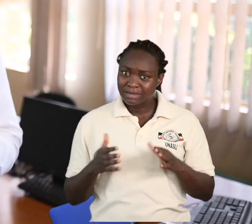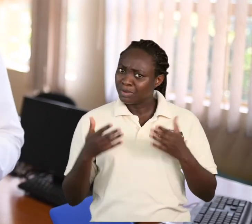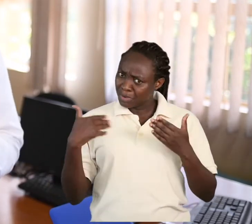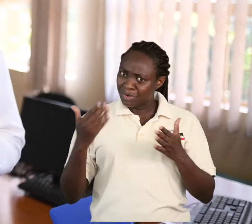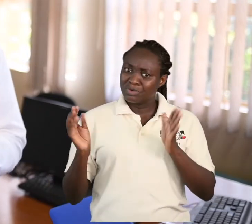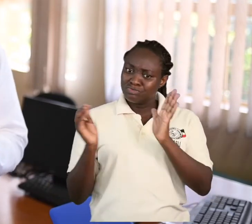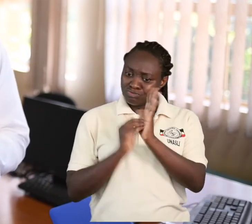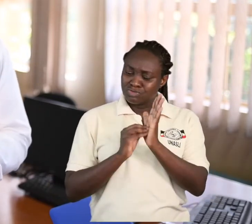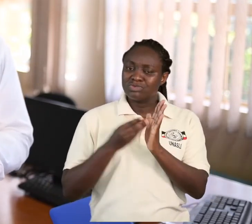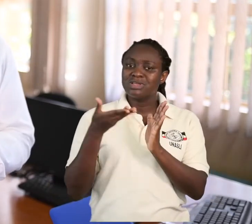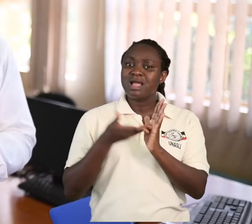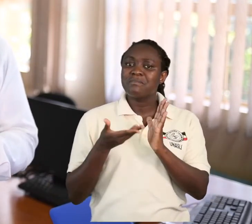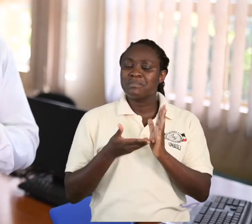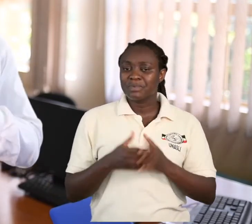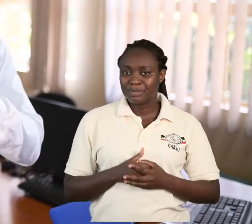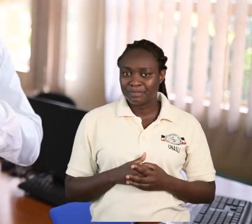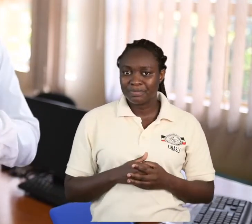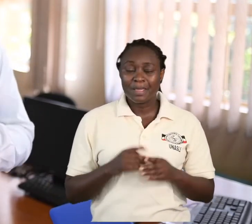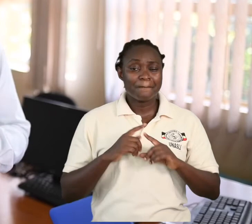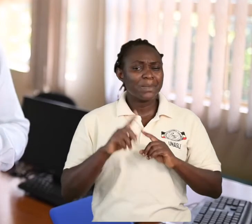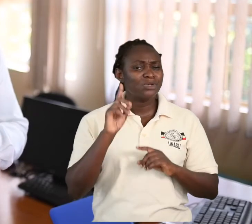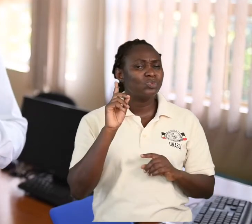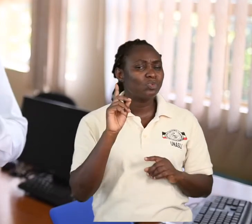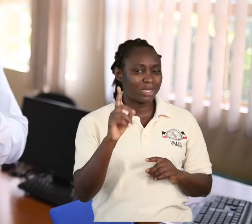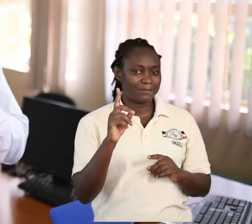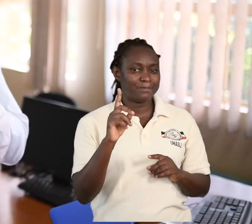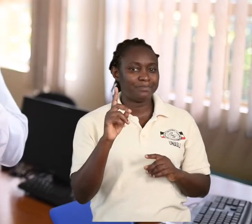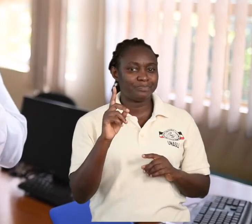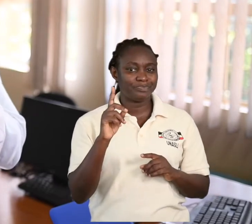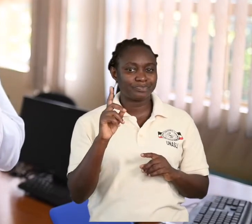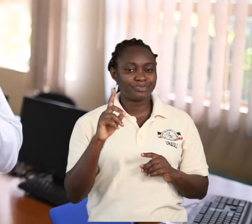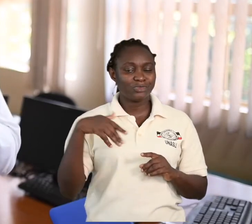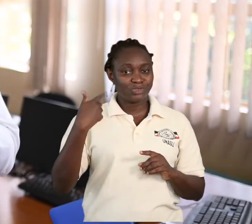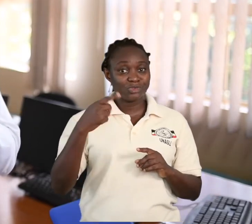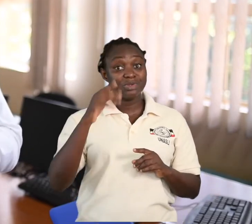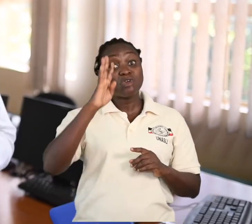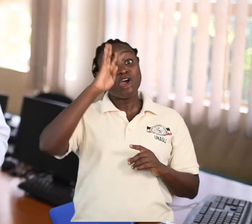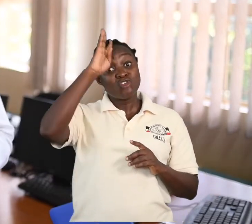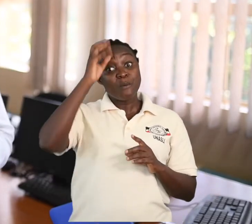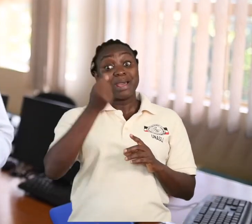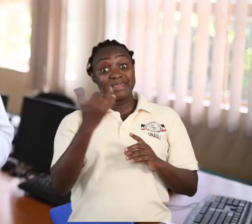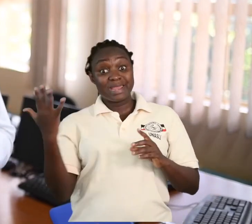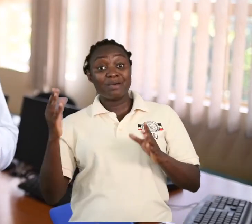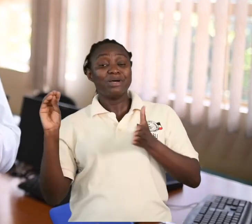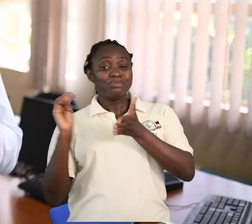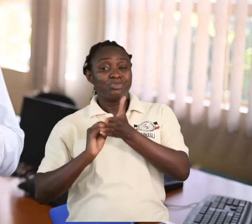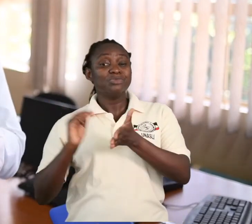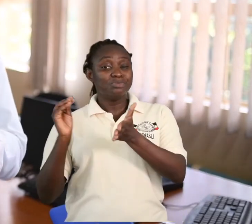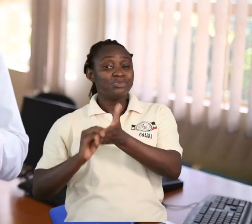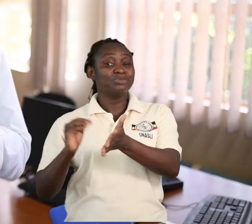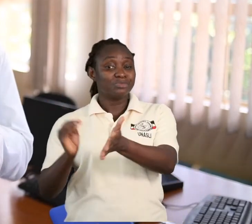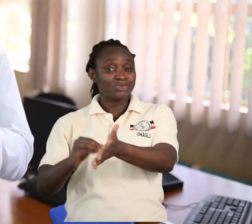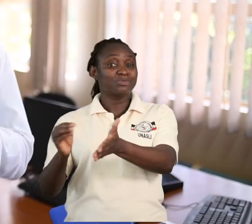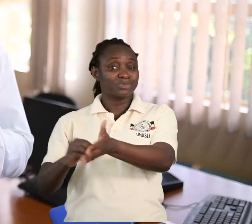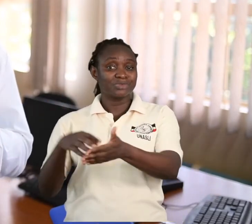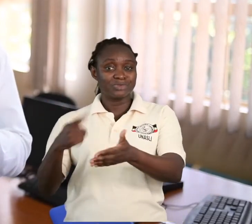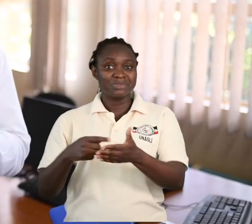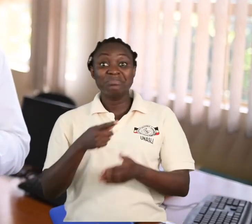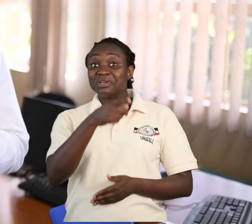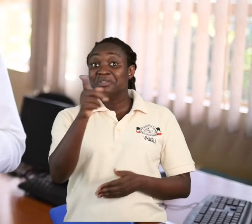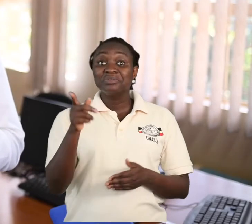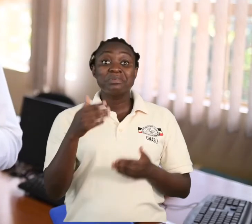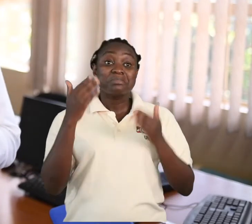them. But there's one item on which Roman numerals are commonly used, and most of us have not observed